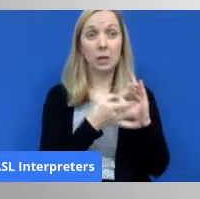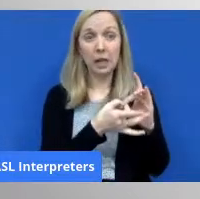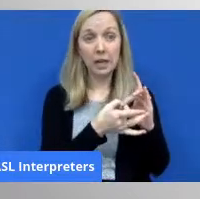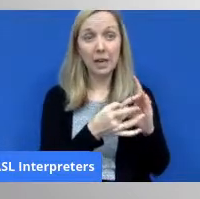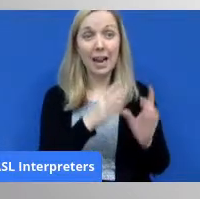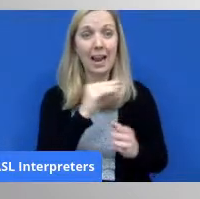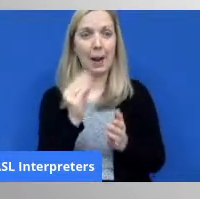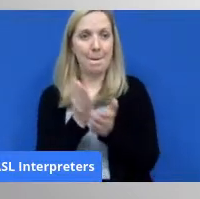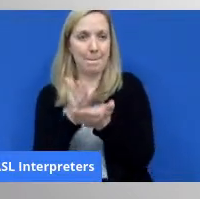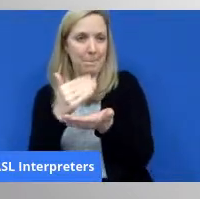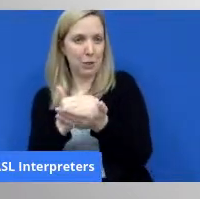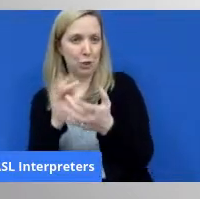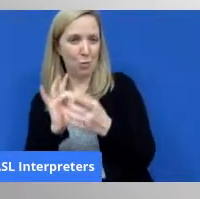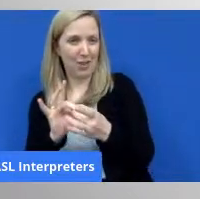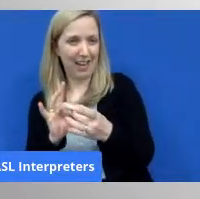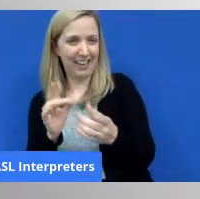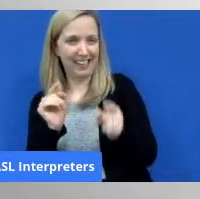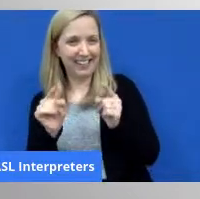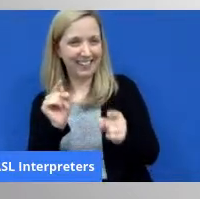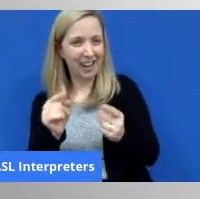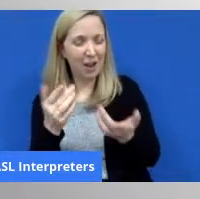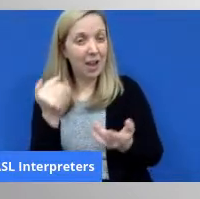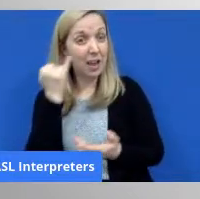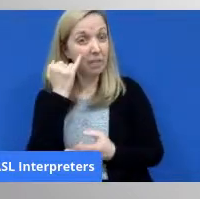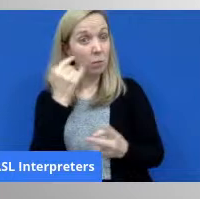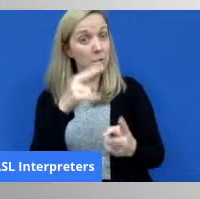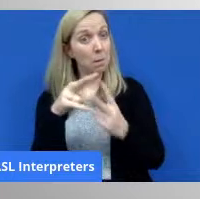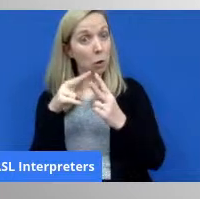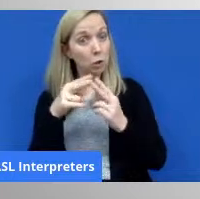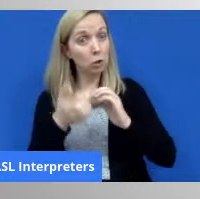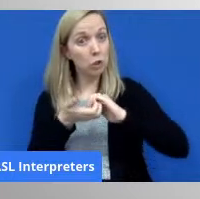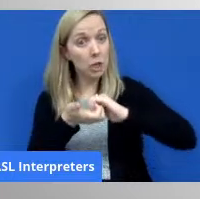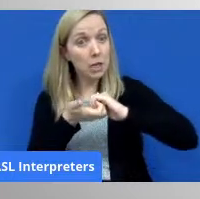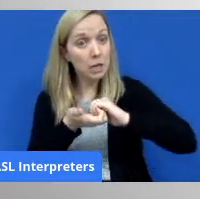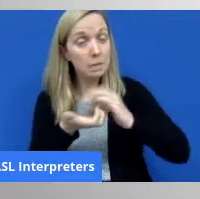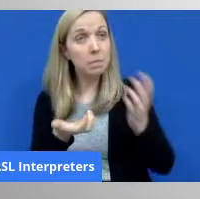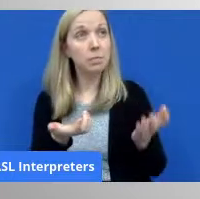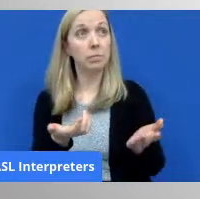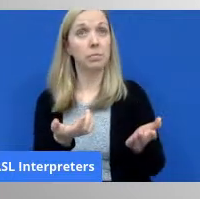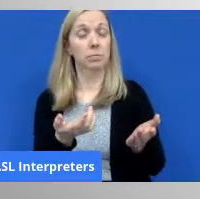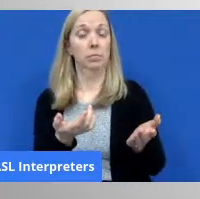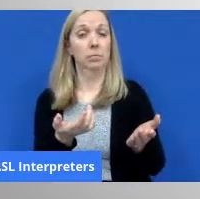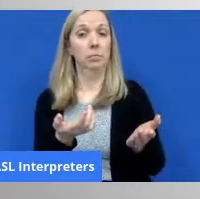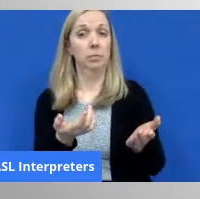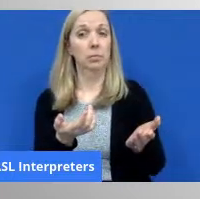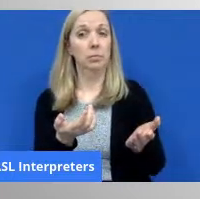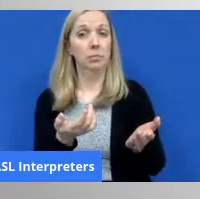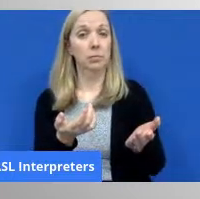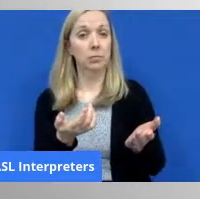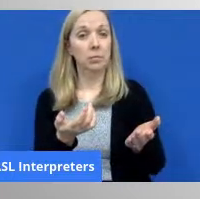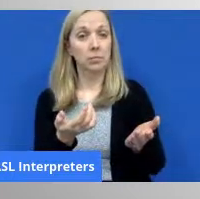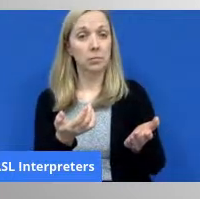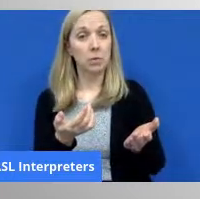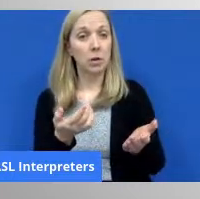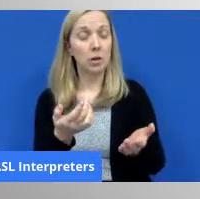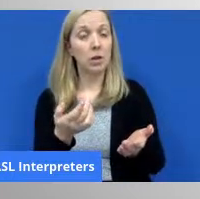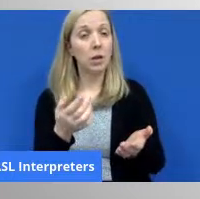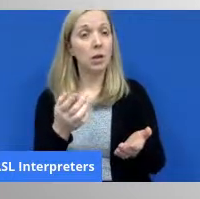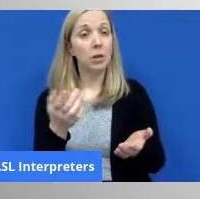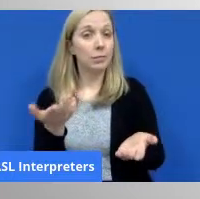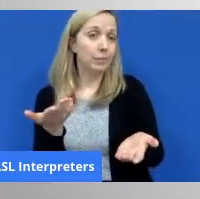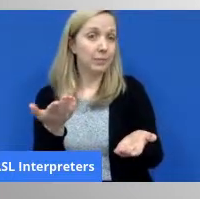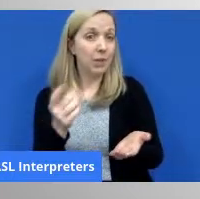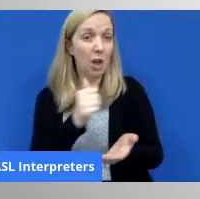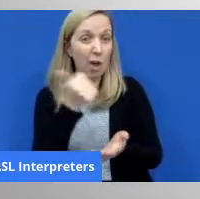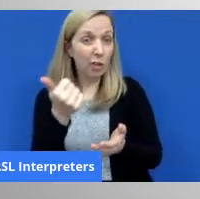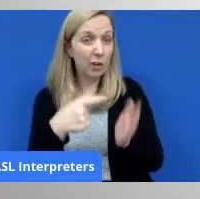budget wise. But if there was a partnership in all their examples of where monies are